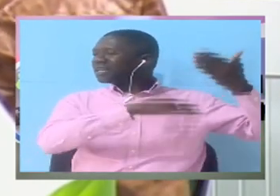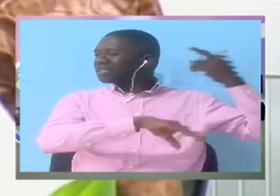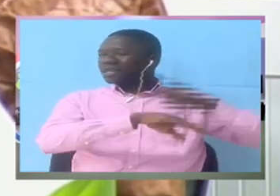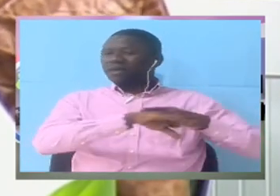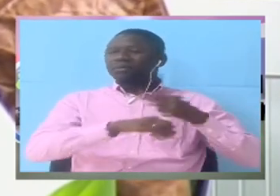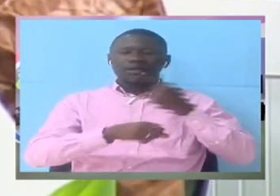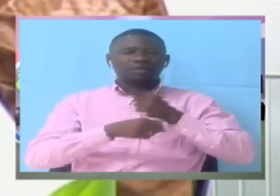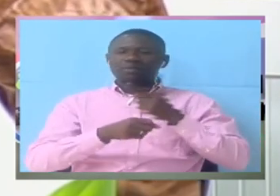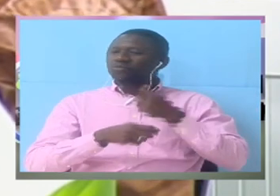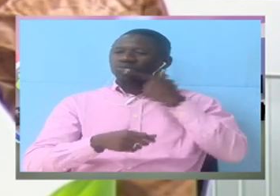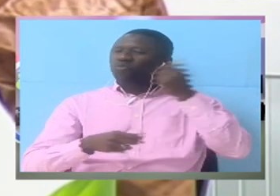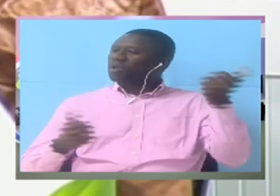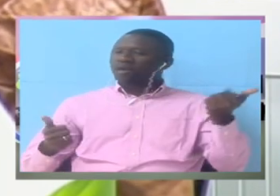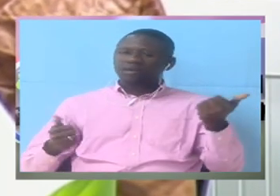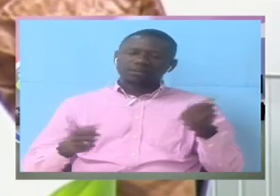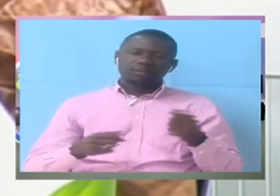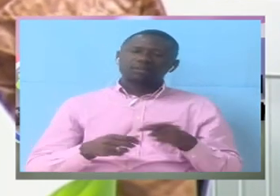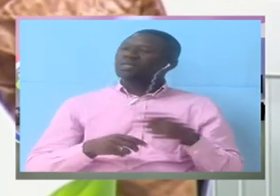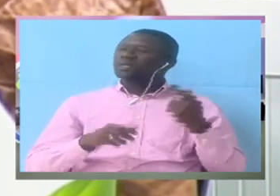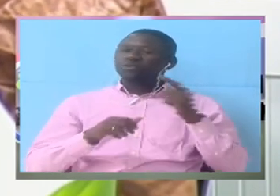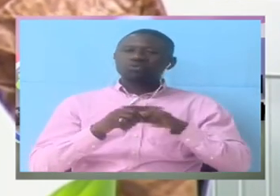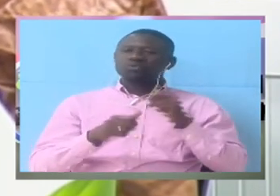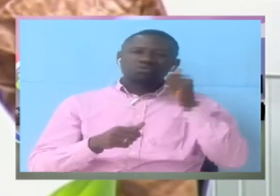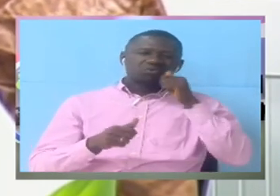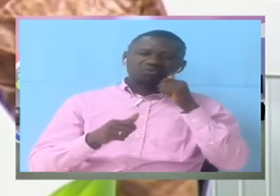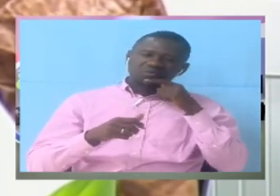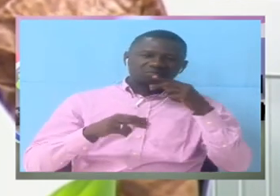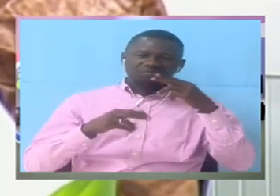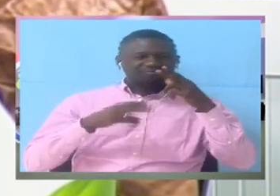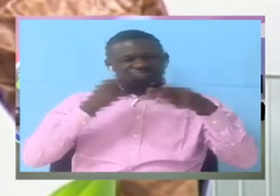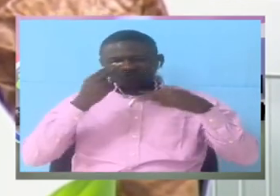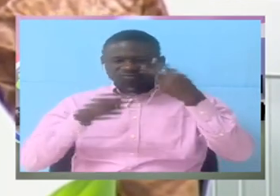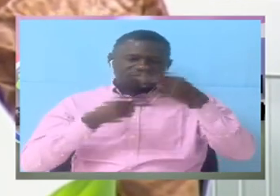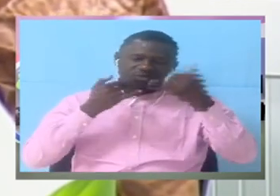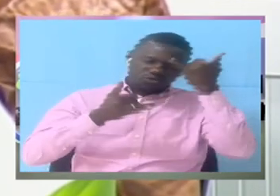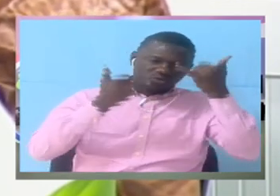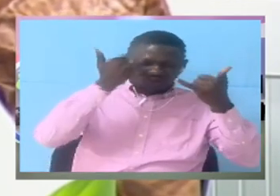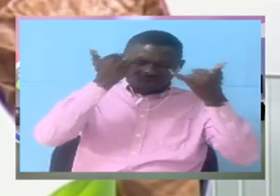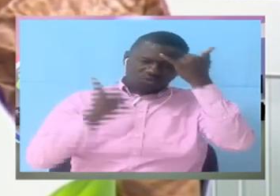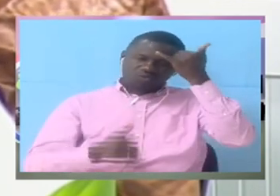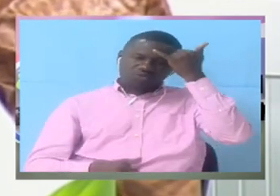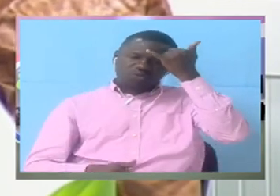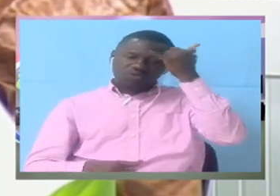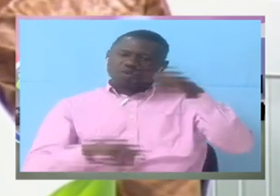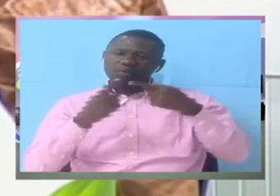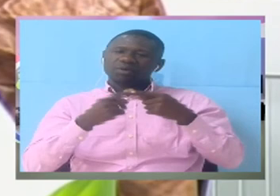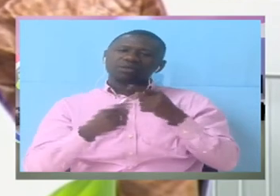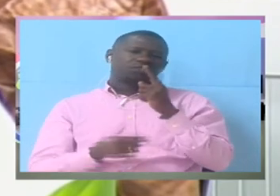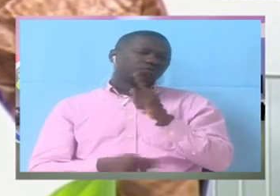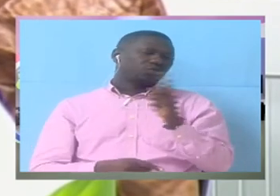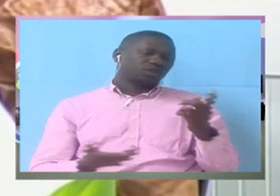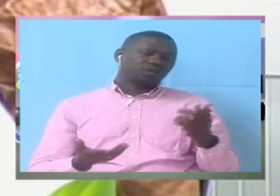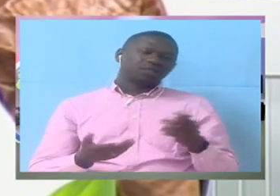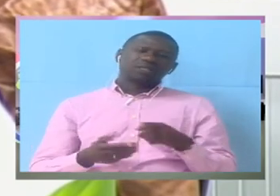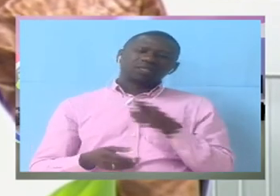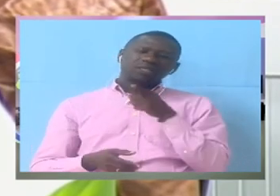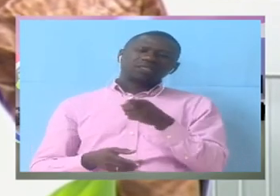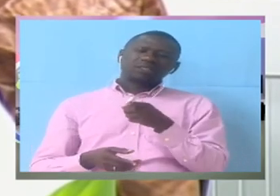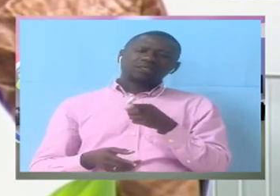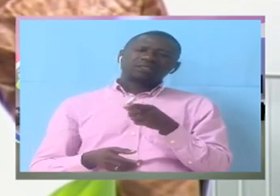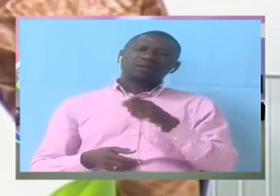We used to play around with each other. This is something